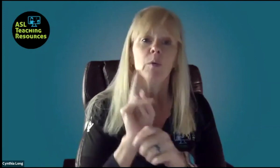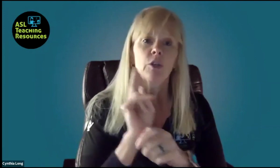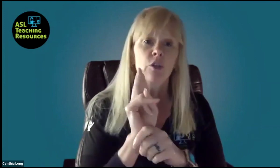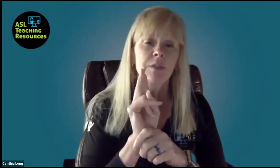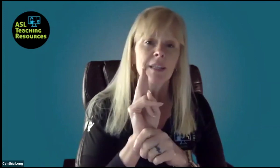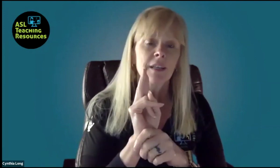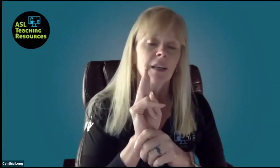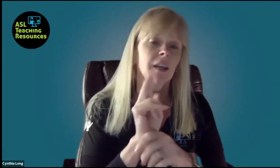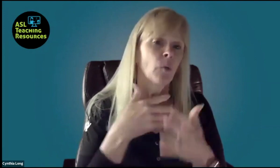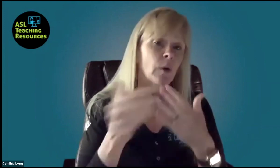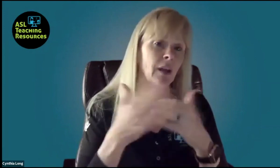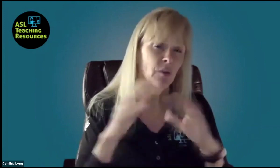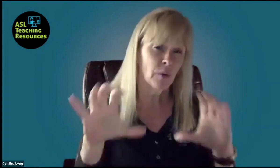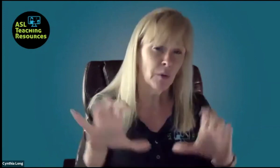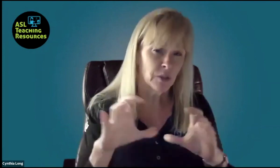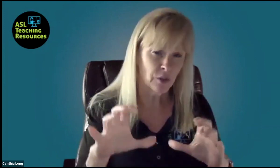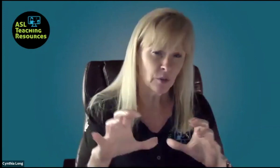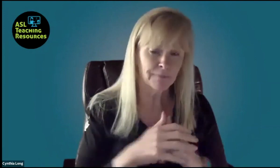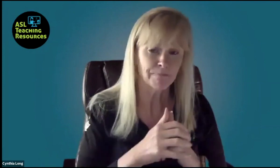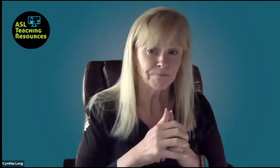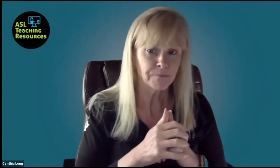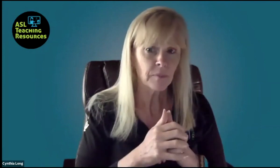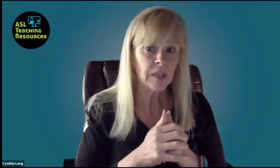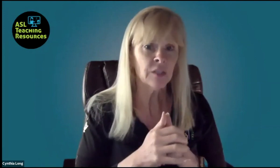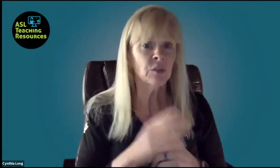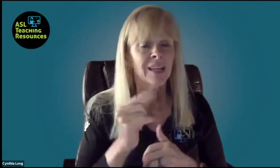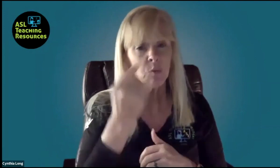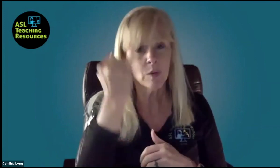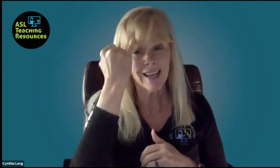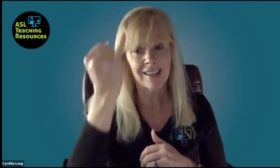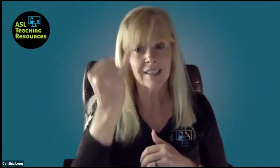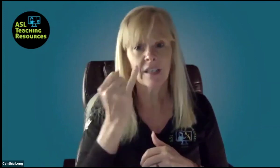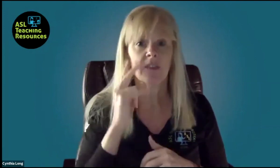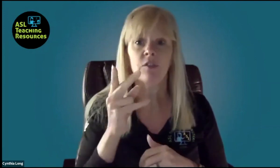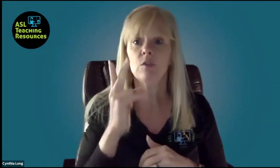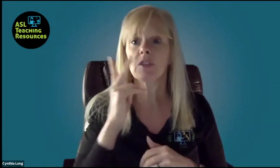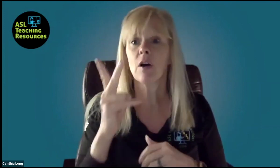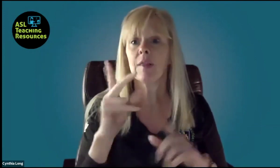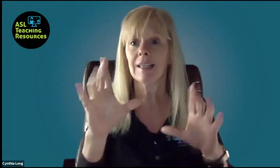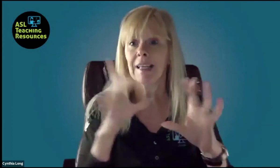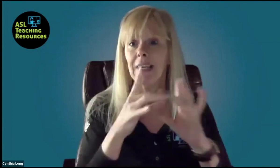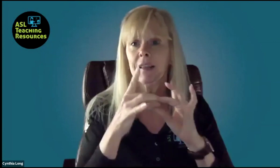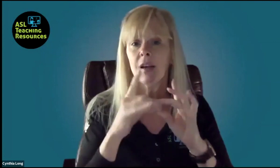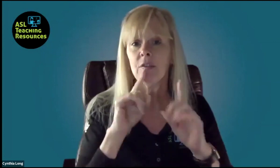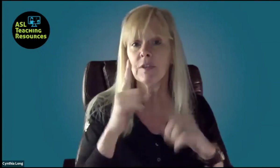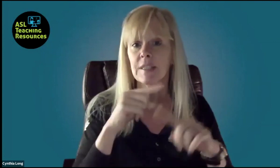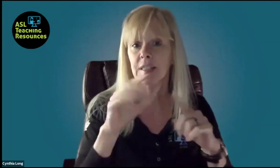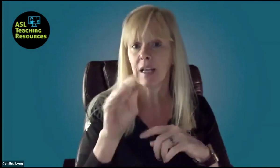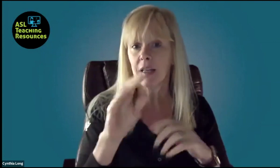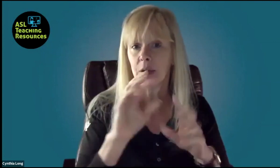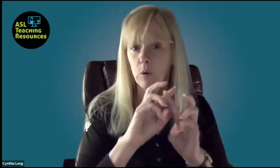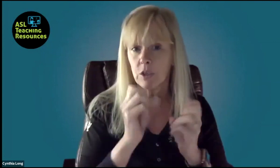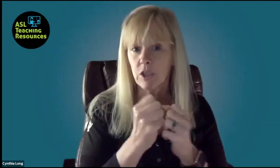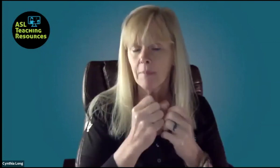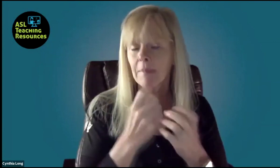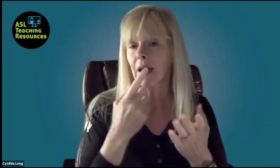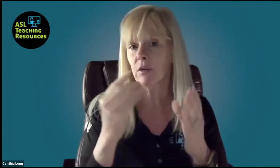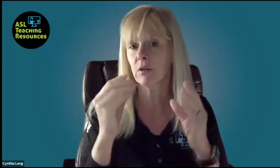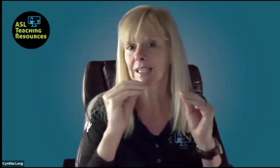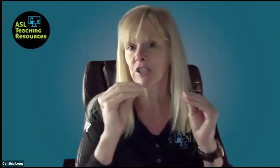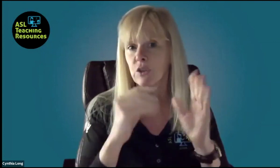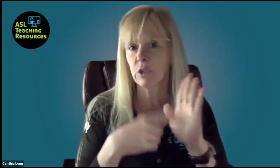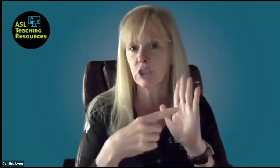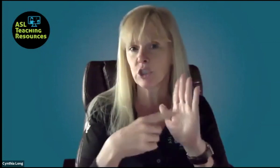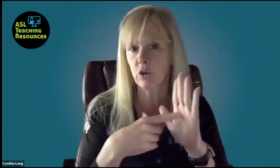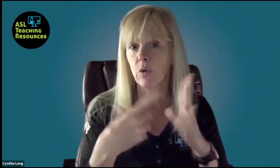we would use it in whatever we were doing. So that's one idea. If you saw the link in there for the sign club workshop,